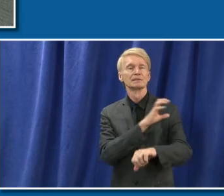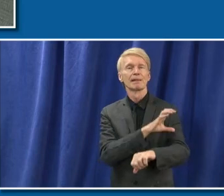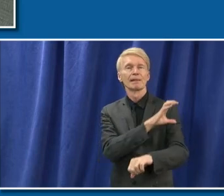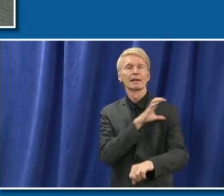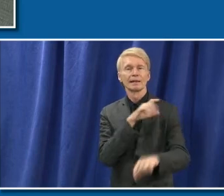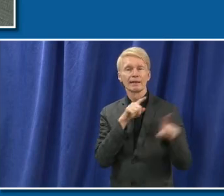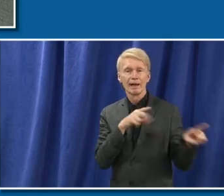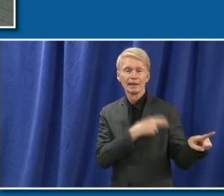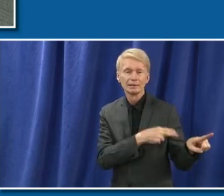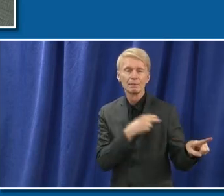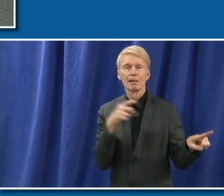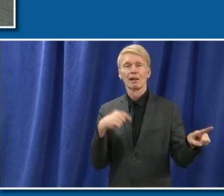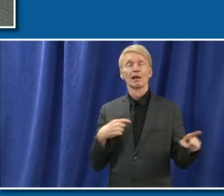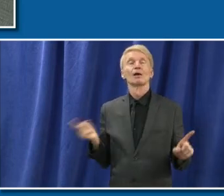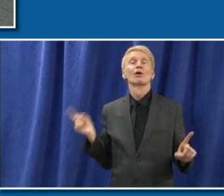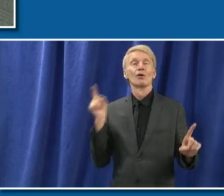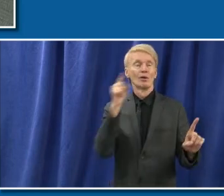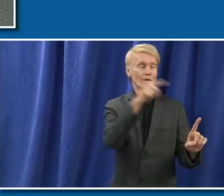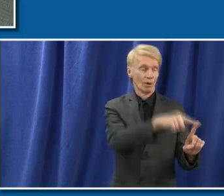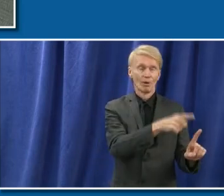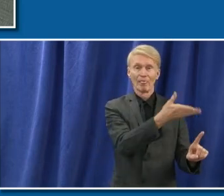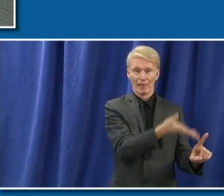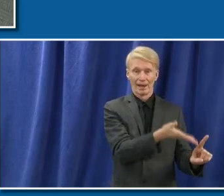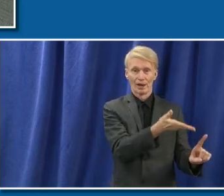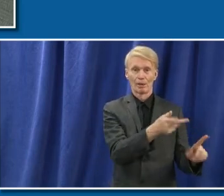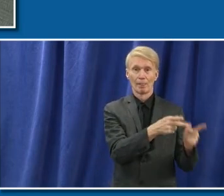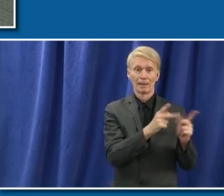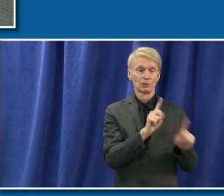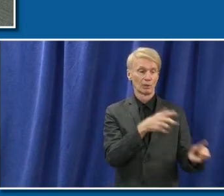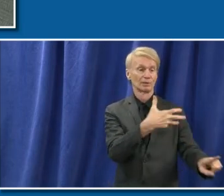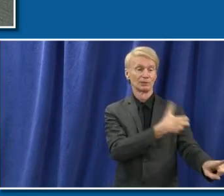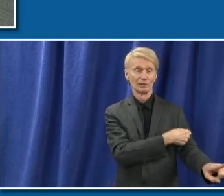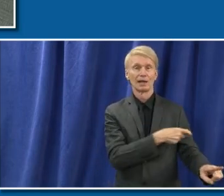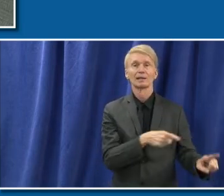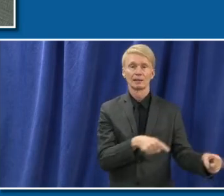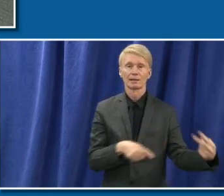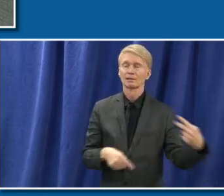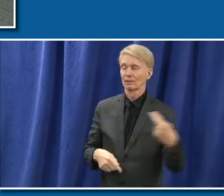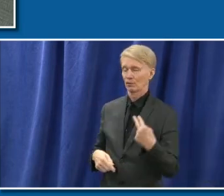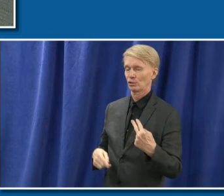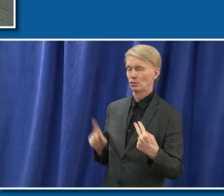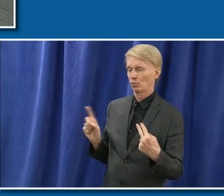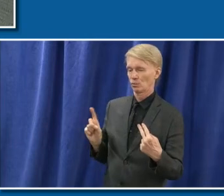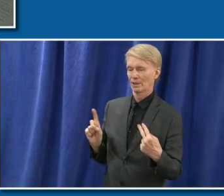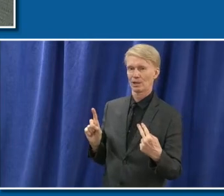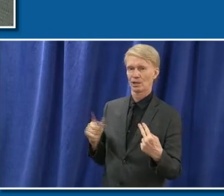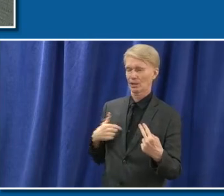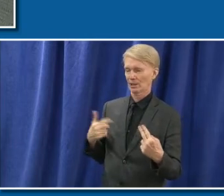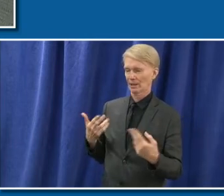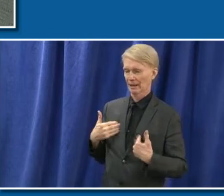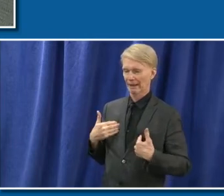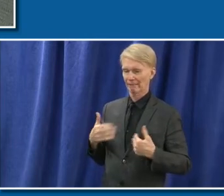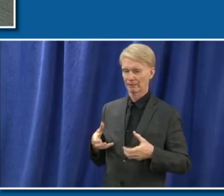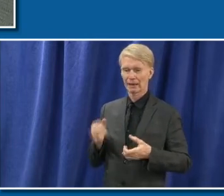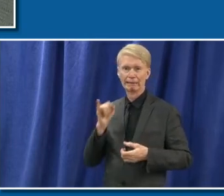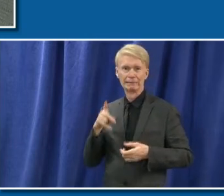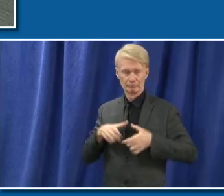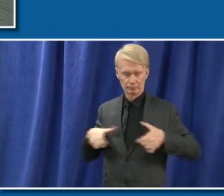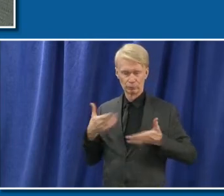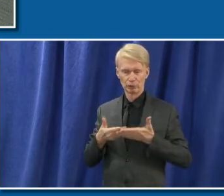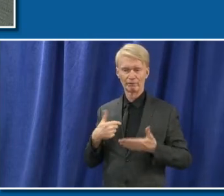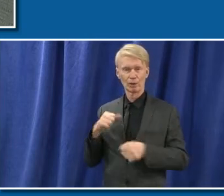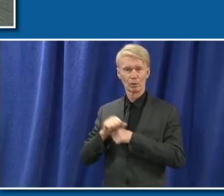I present at the point of dispensing location, we will look for the credential that says I'm affiliated to this medical